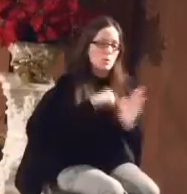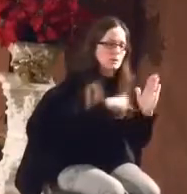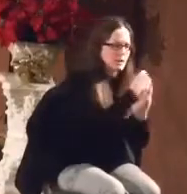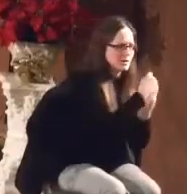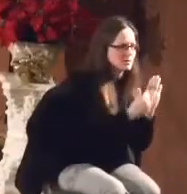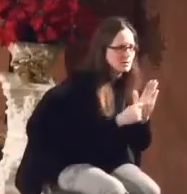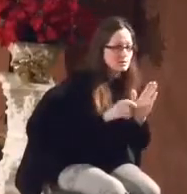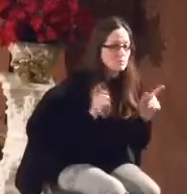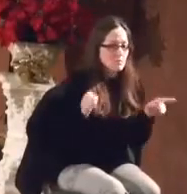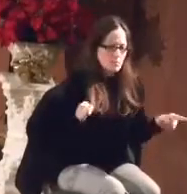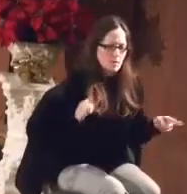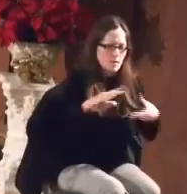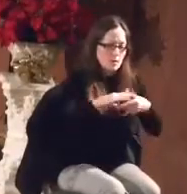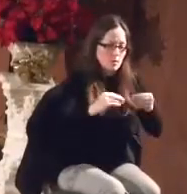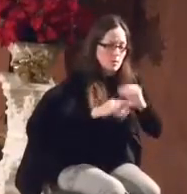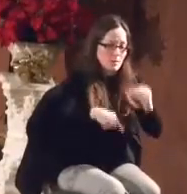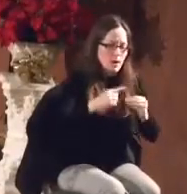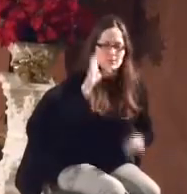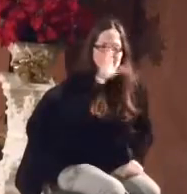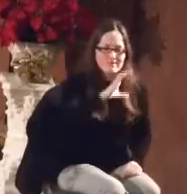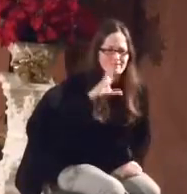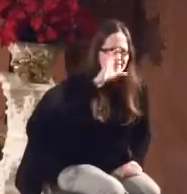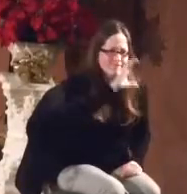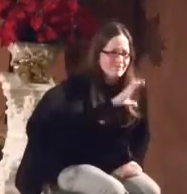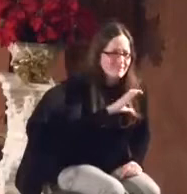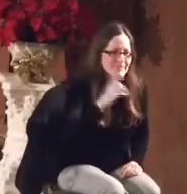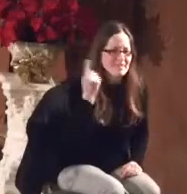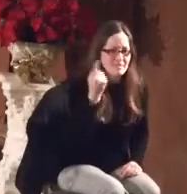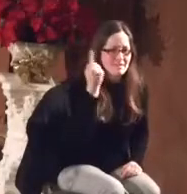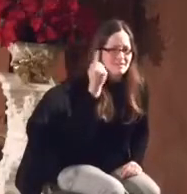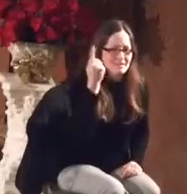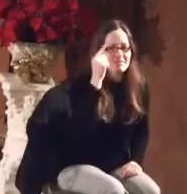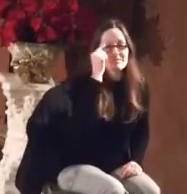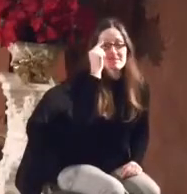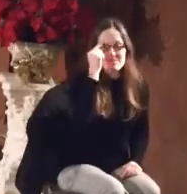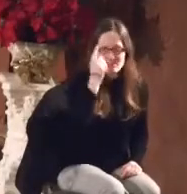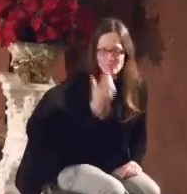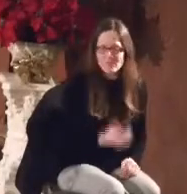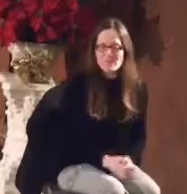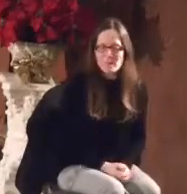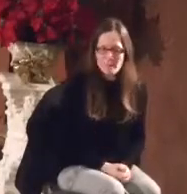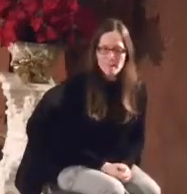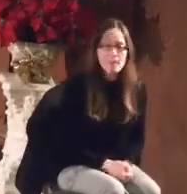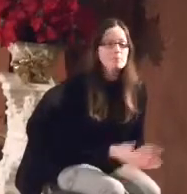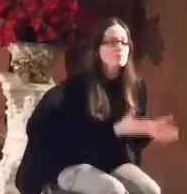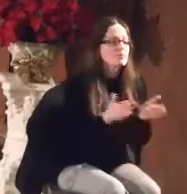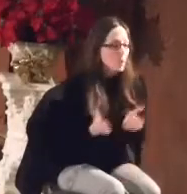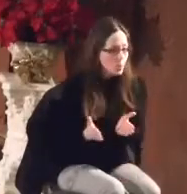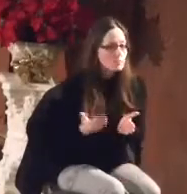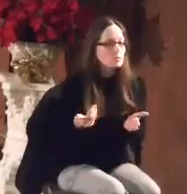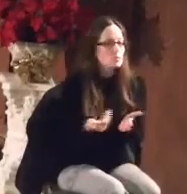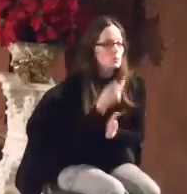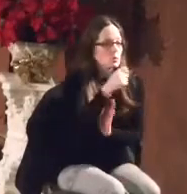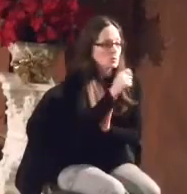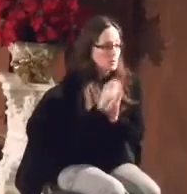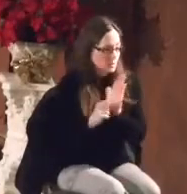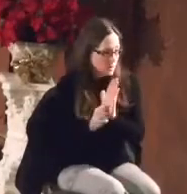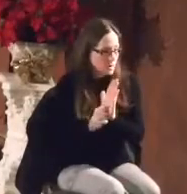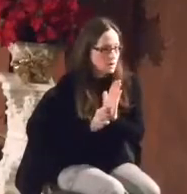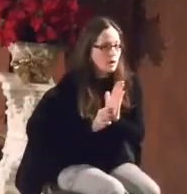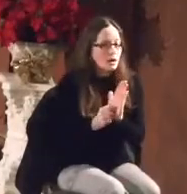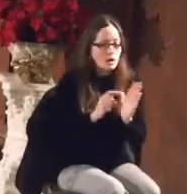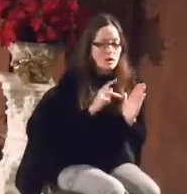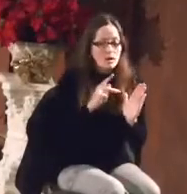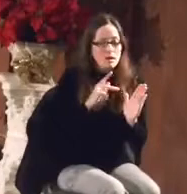humanity. When the Messianic King is born, you have the shepherds, the wise men, searching